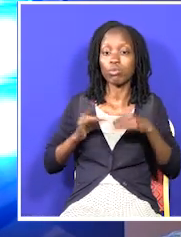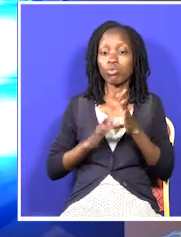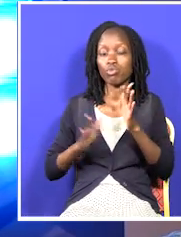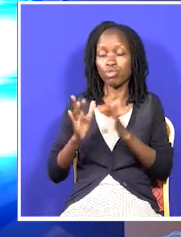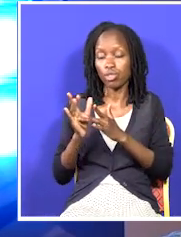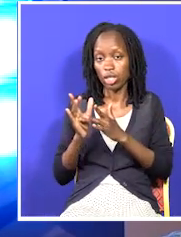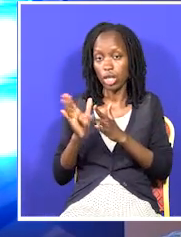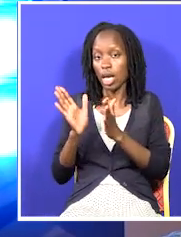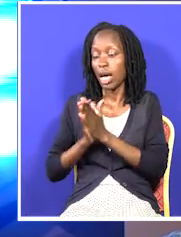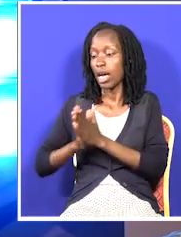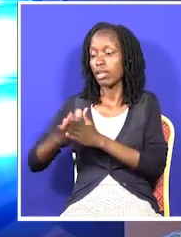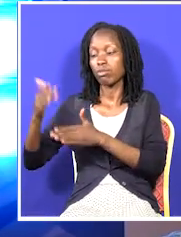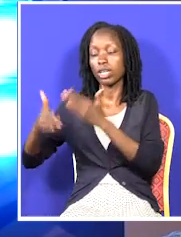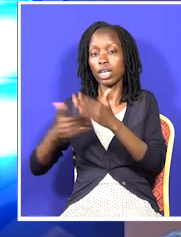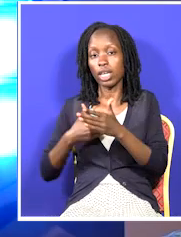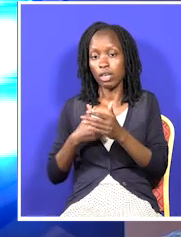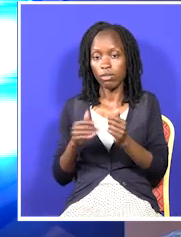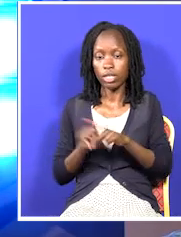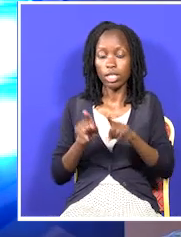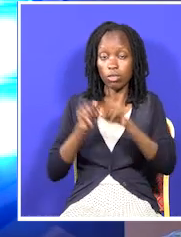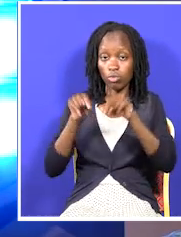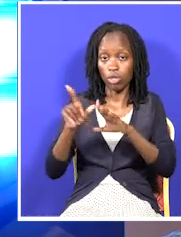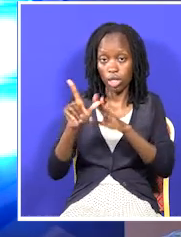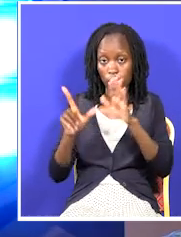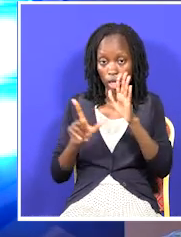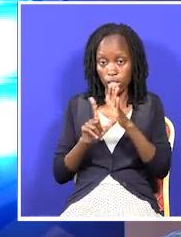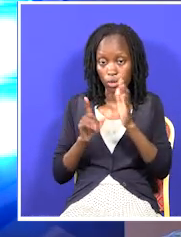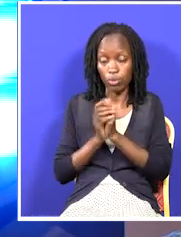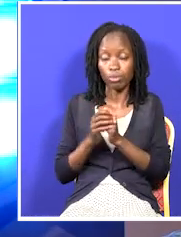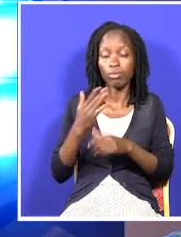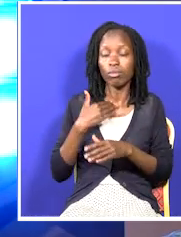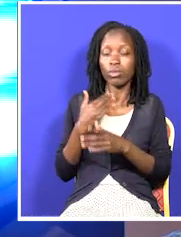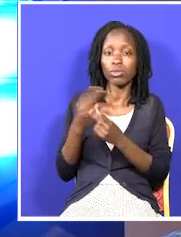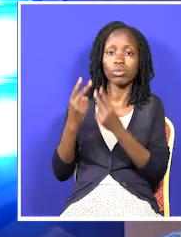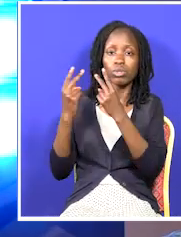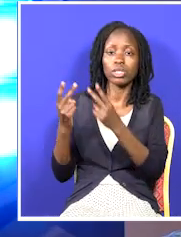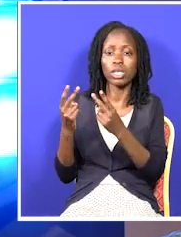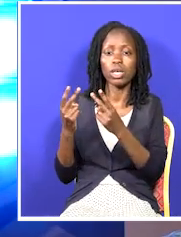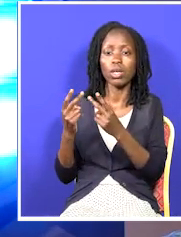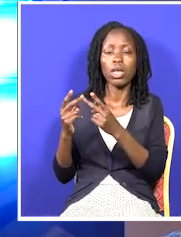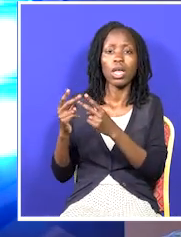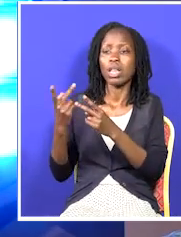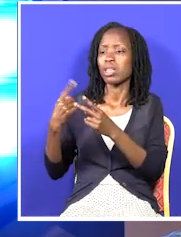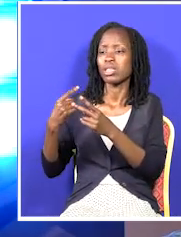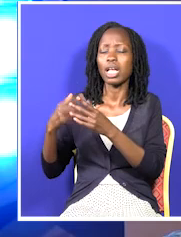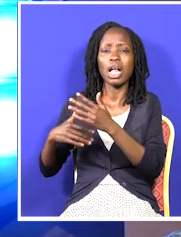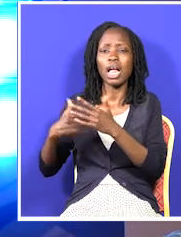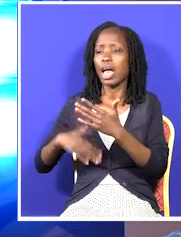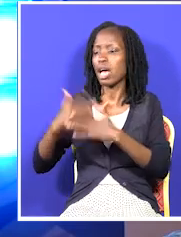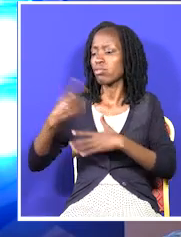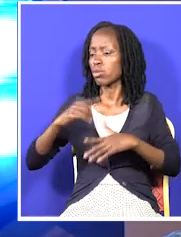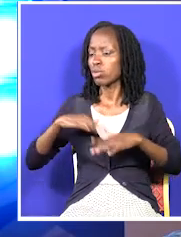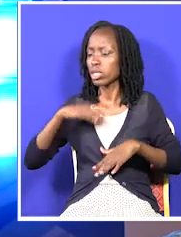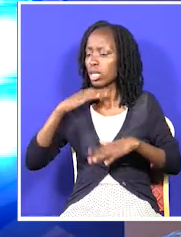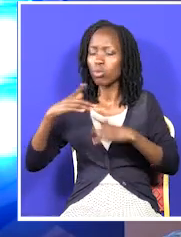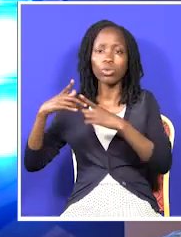we are going. And therefore, in this lesson today, we will be looking at where is our destination? Where